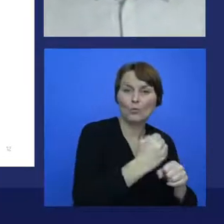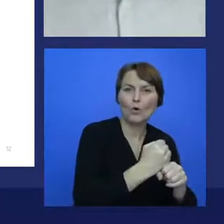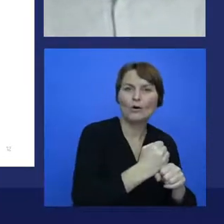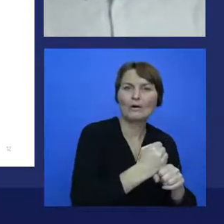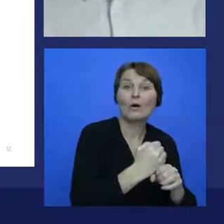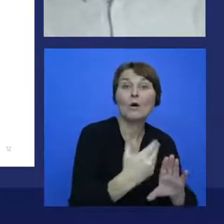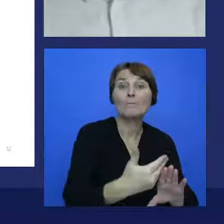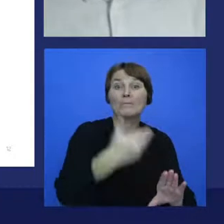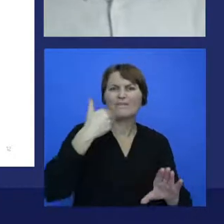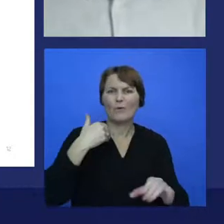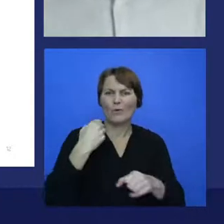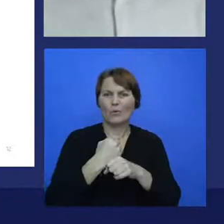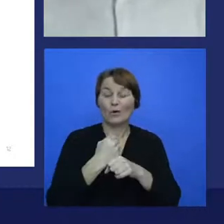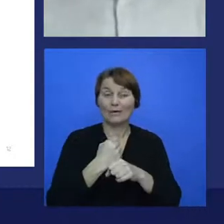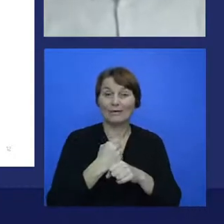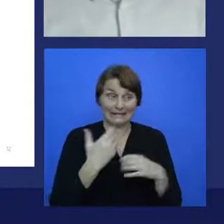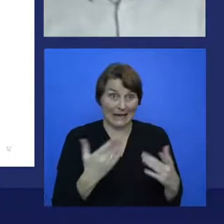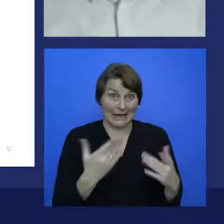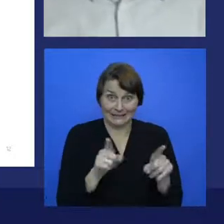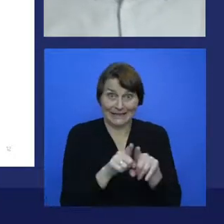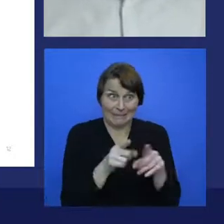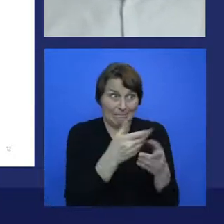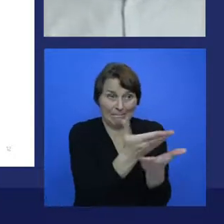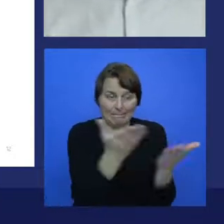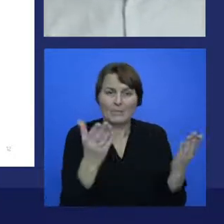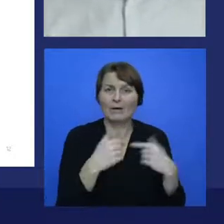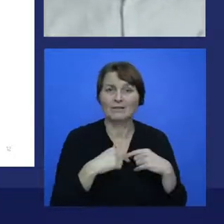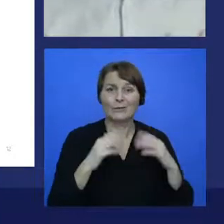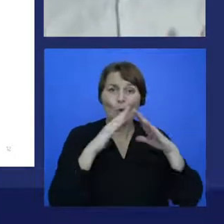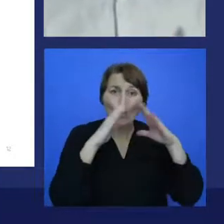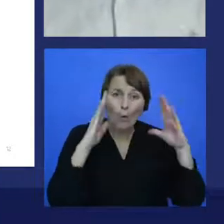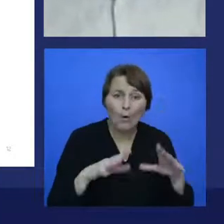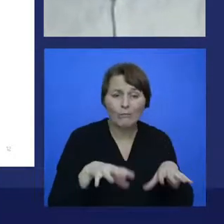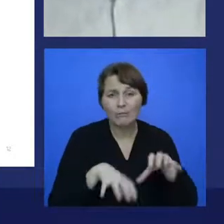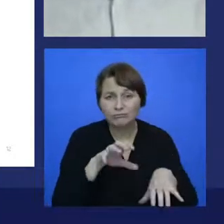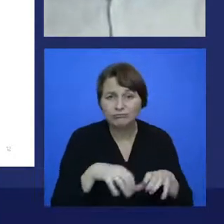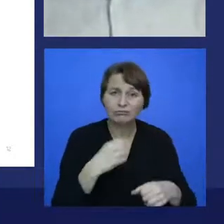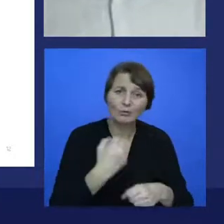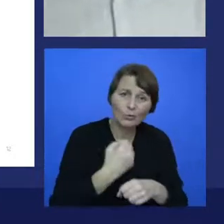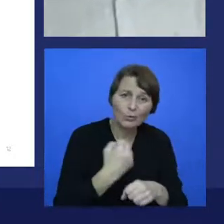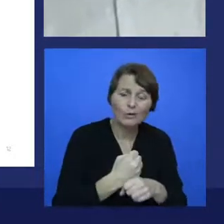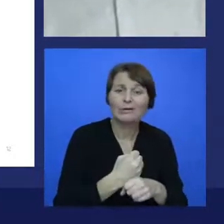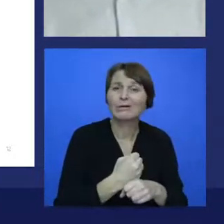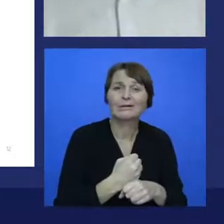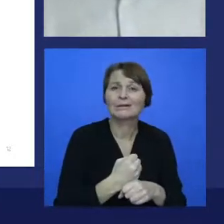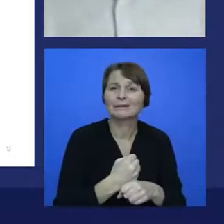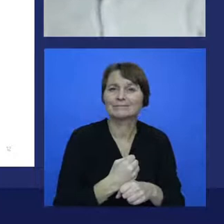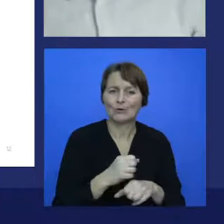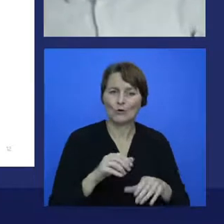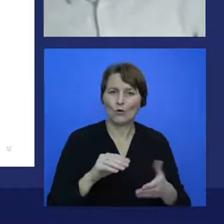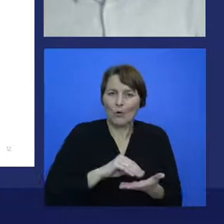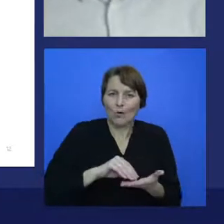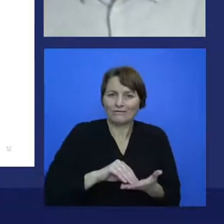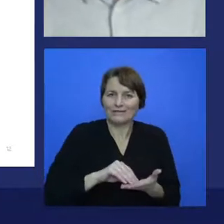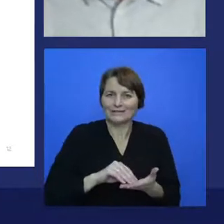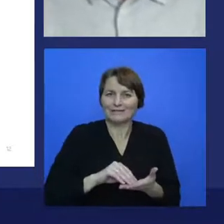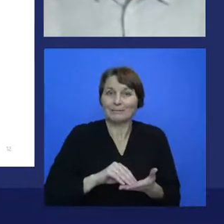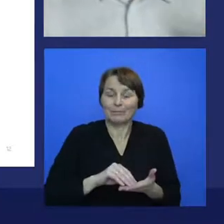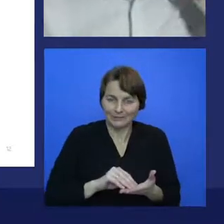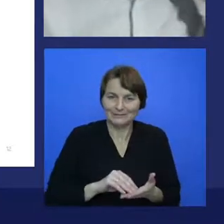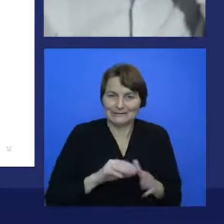beginning of the year. We're working at home, we're working with people all across the globe,